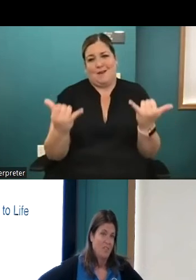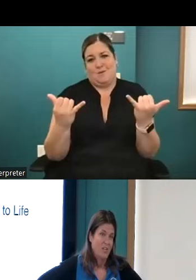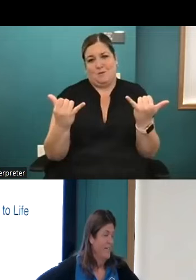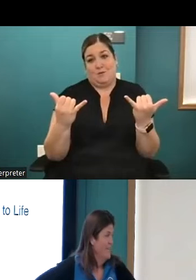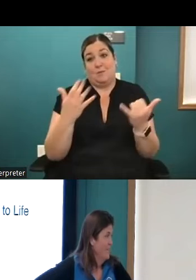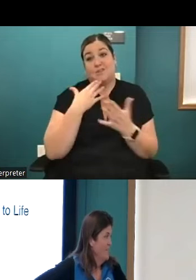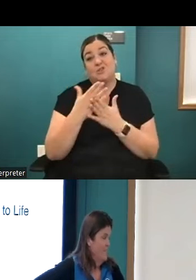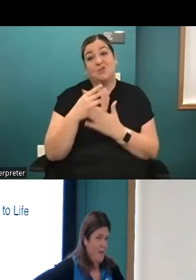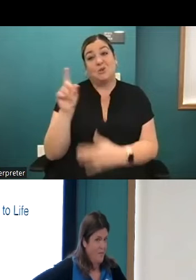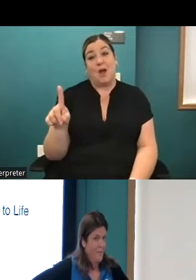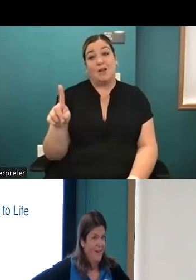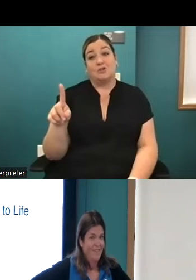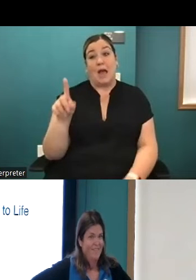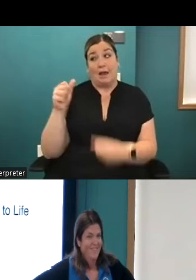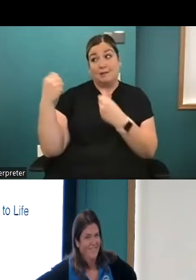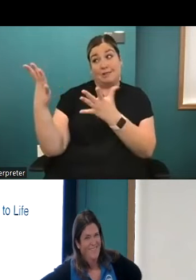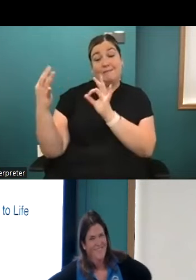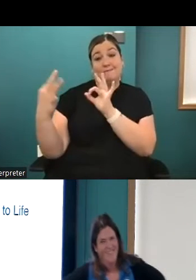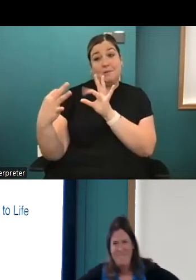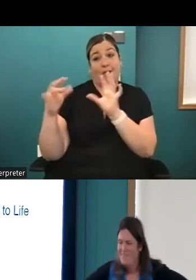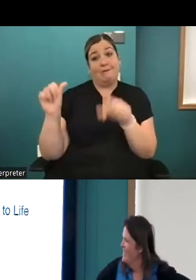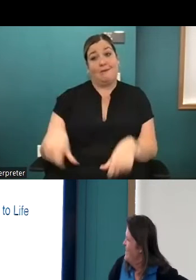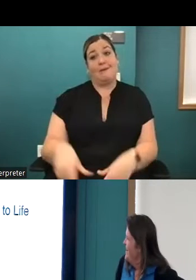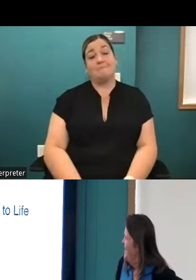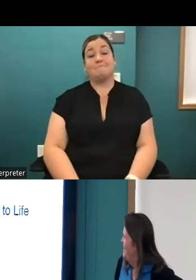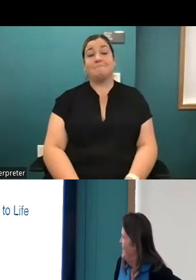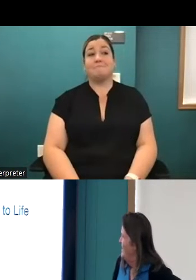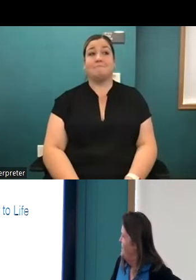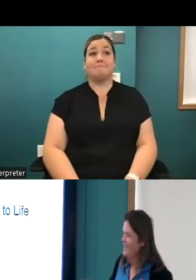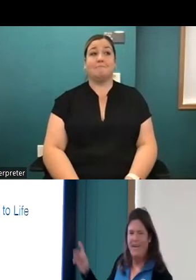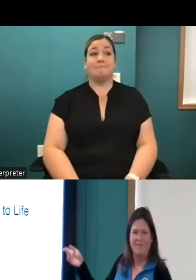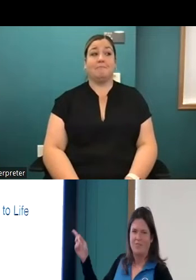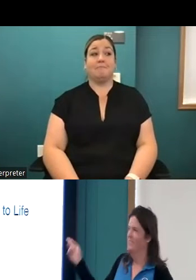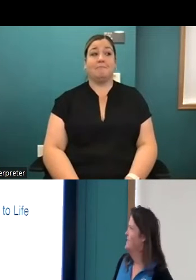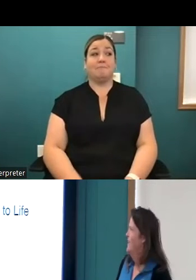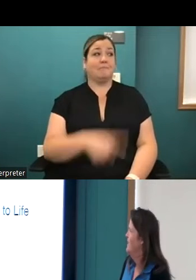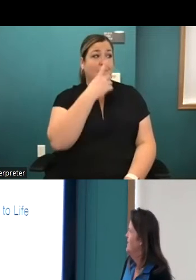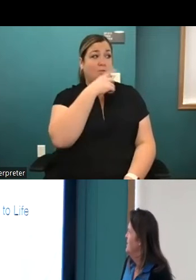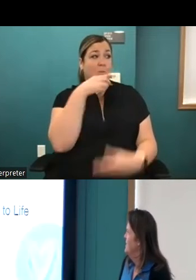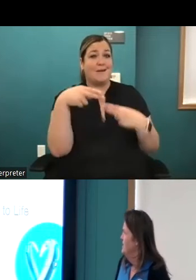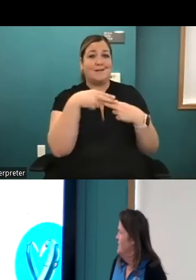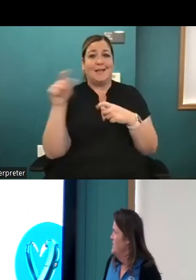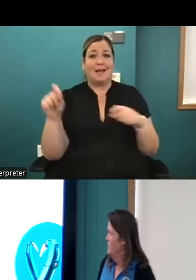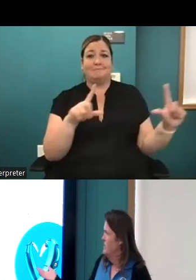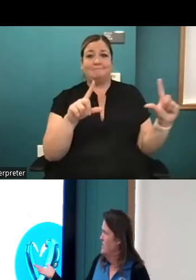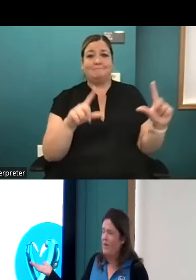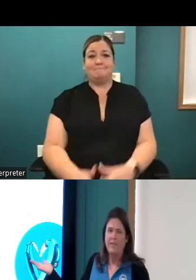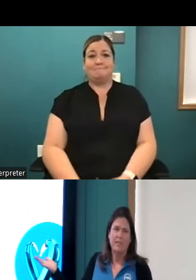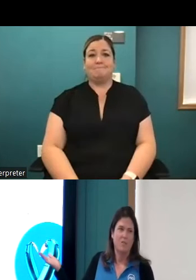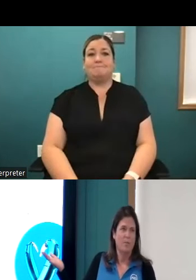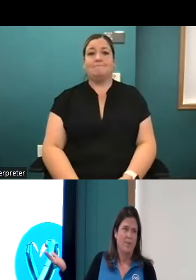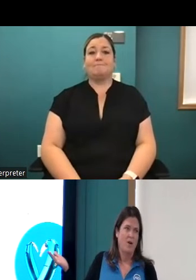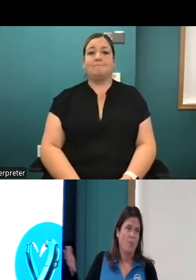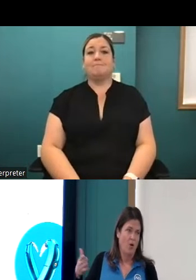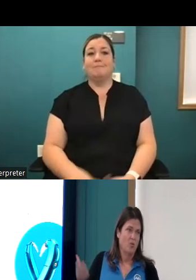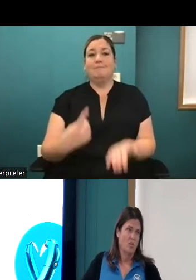good question. I can definitely send that feedback. So, all right. Can I have you switch the slide? So just I talked a